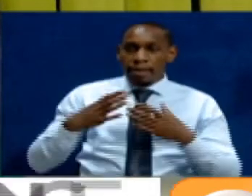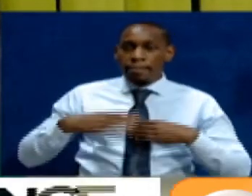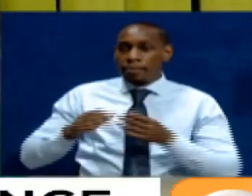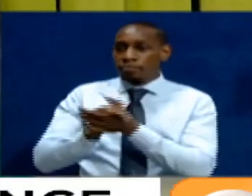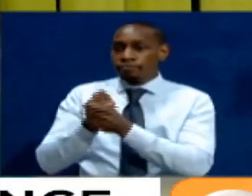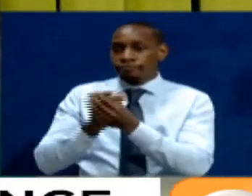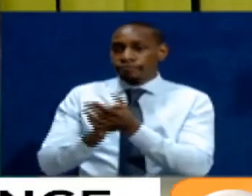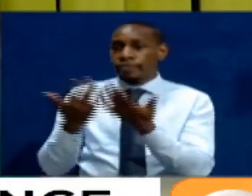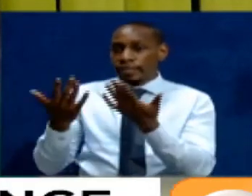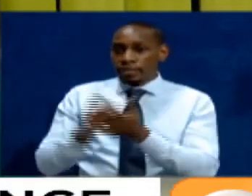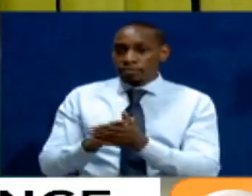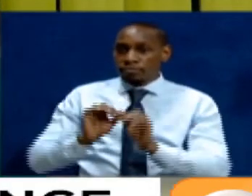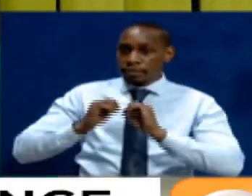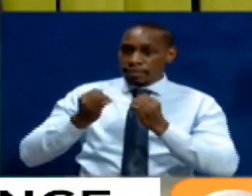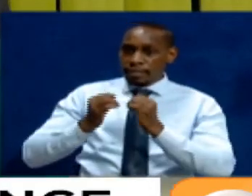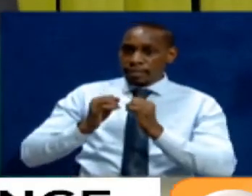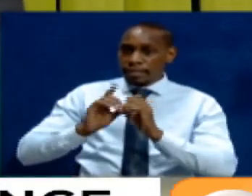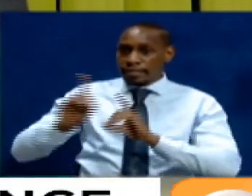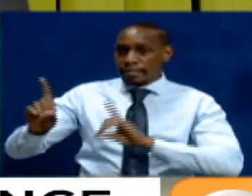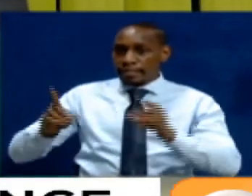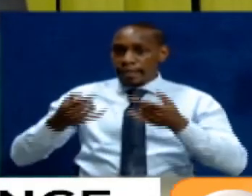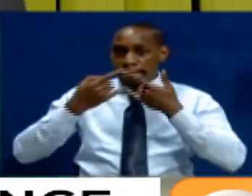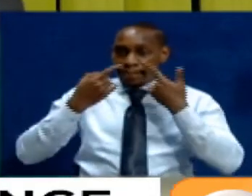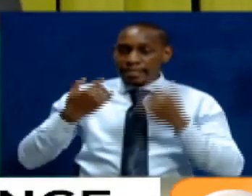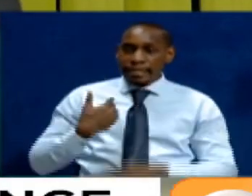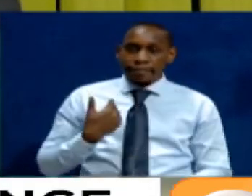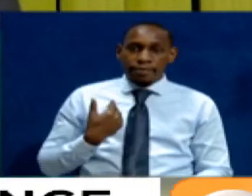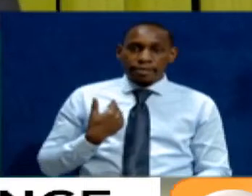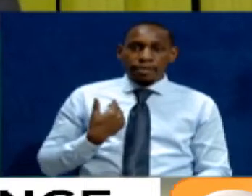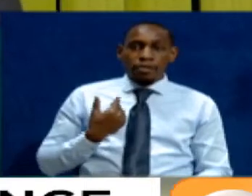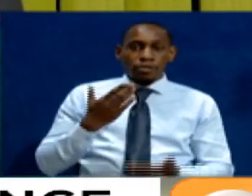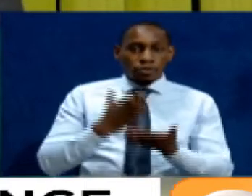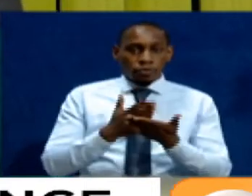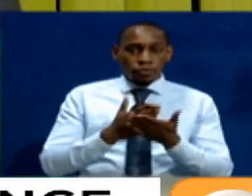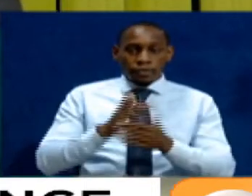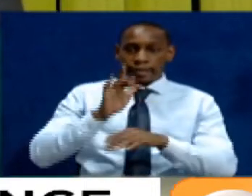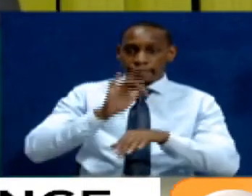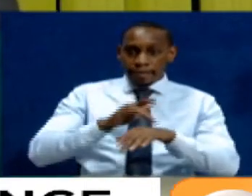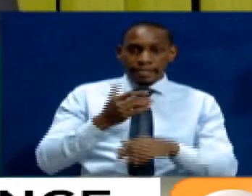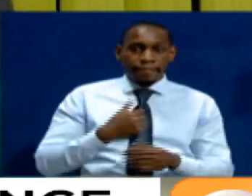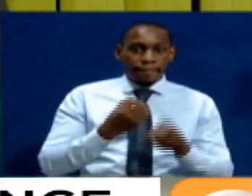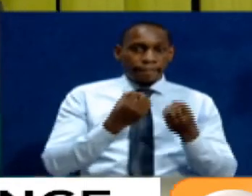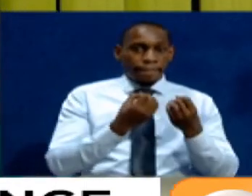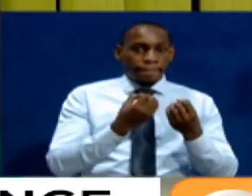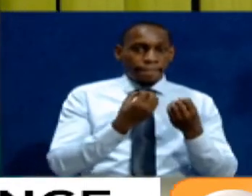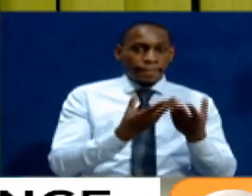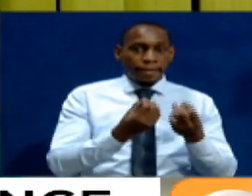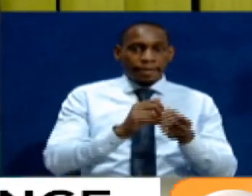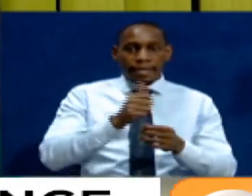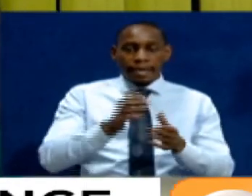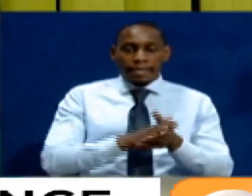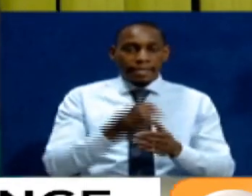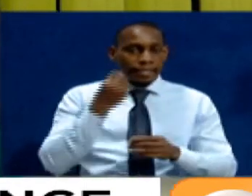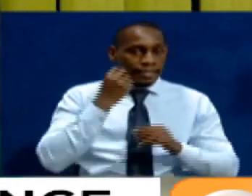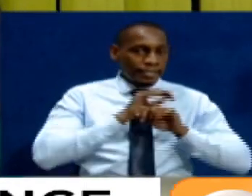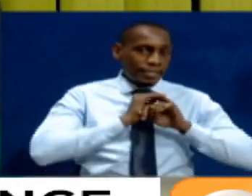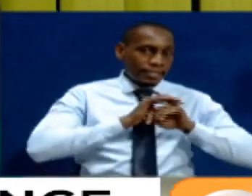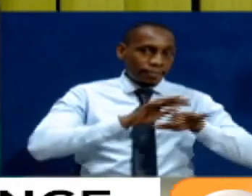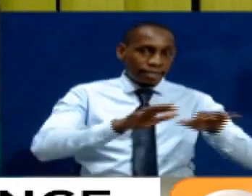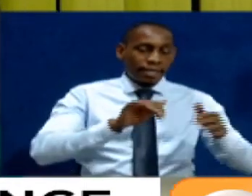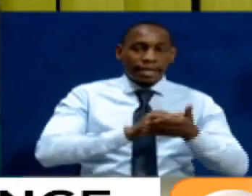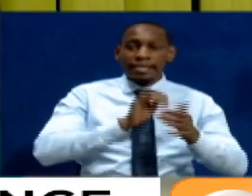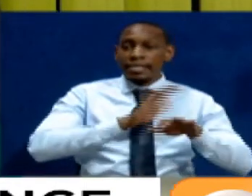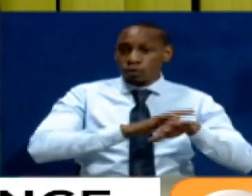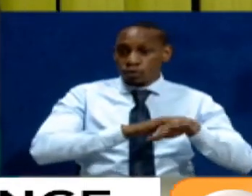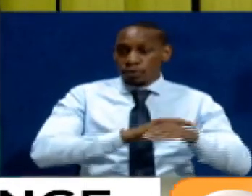washing their hands, they are keeping distances, they are wearing masks. So it has had effect on many other communicable diseases, which